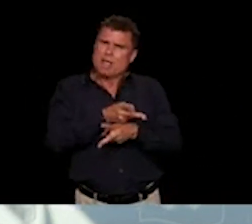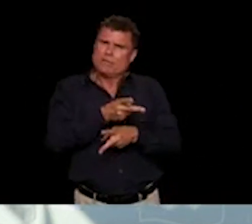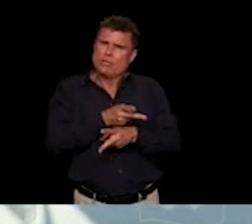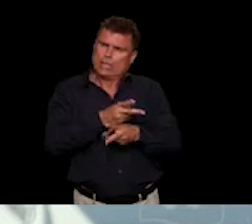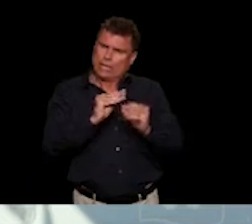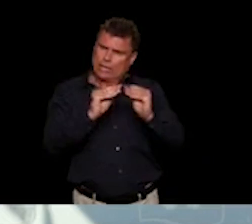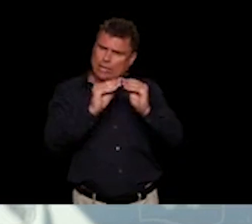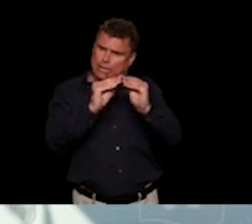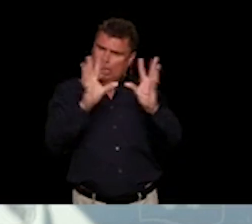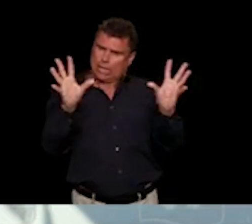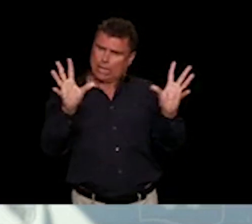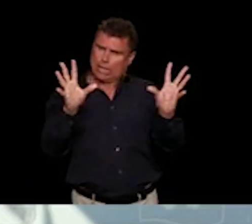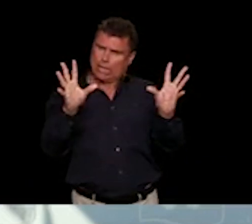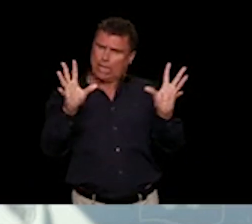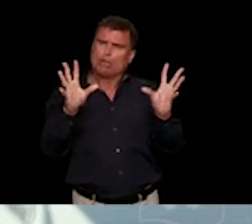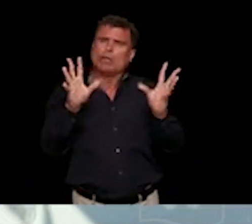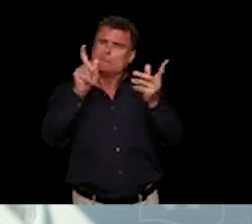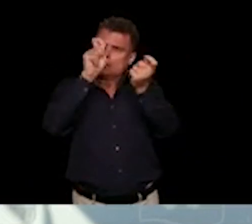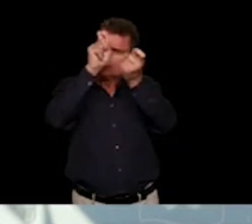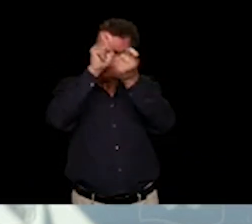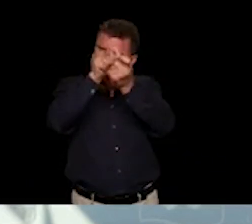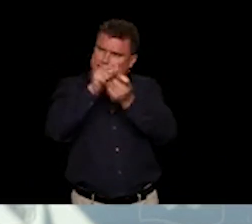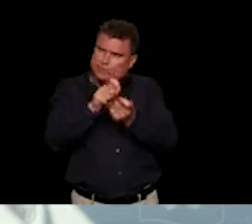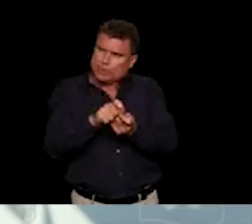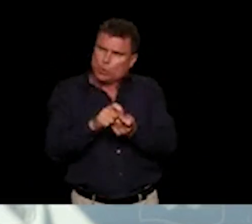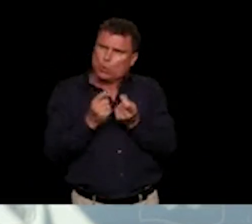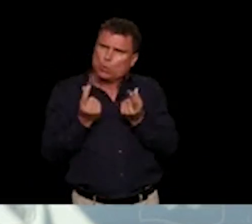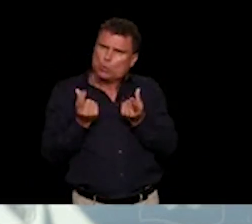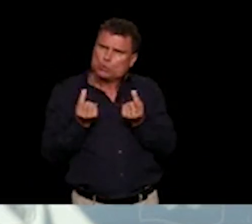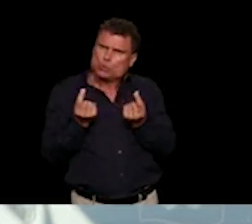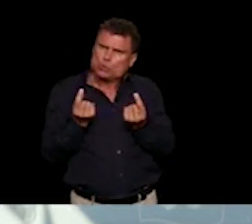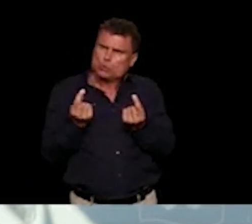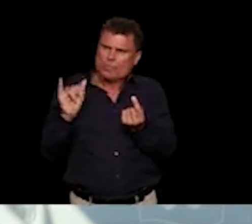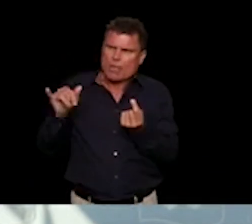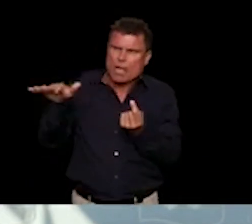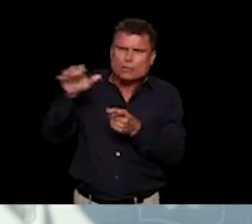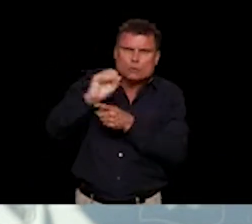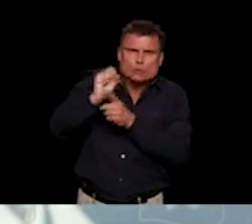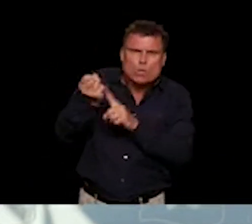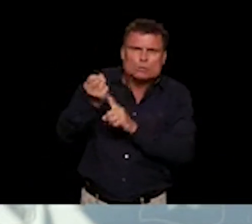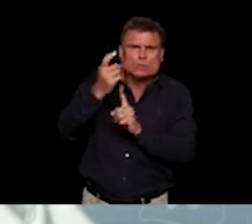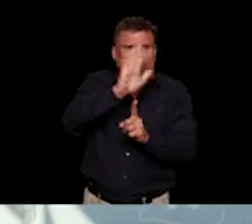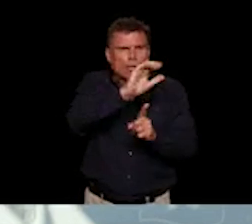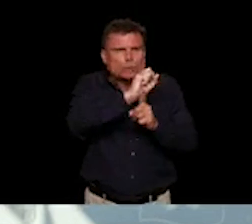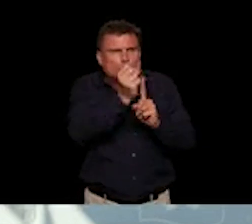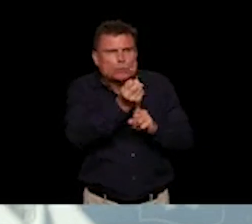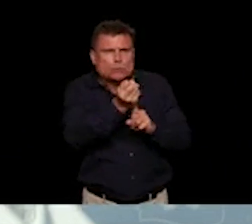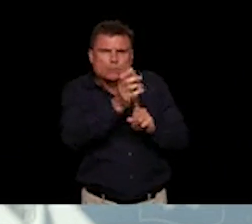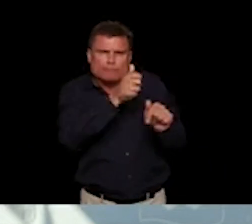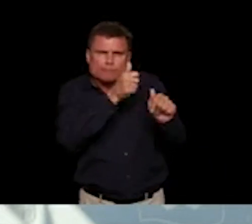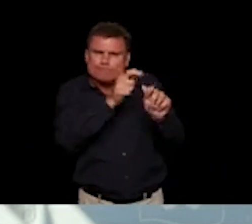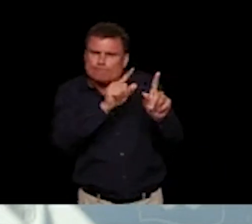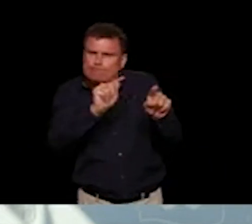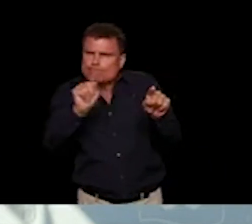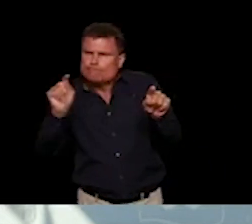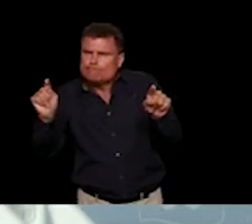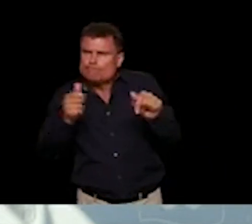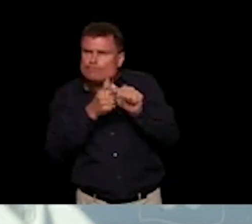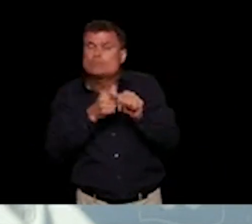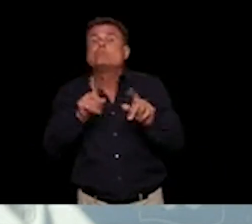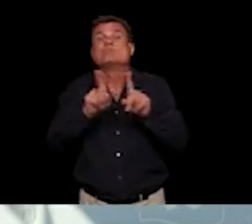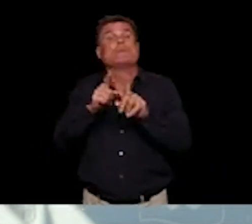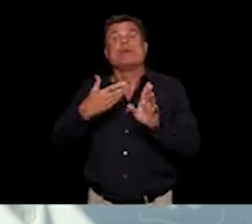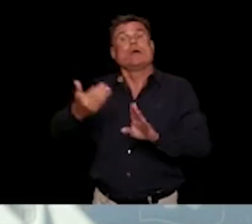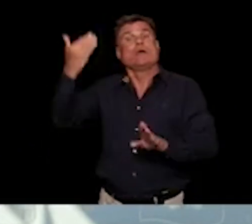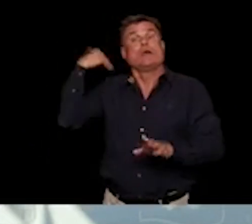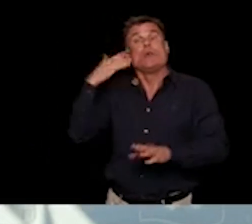of the focus that we have right now, as we have in the past, as you'll recall, there was issues in agriculture,